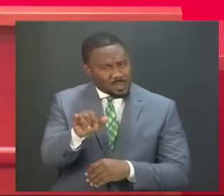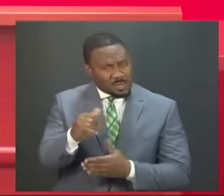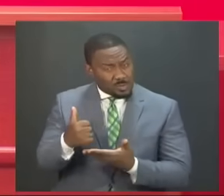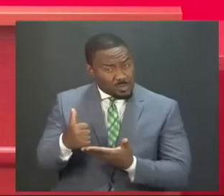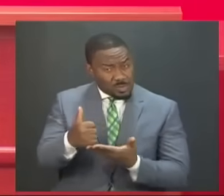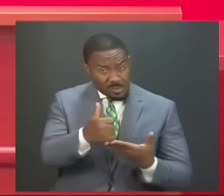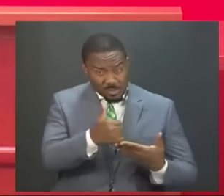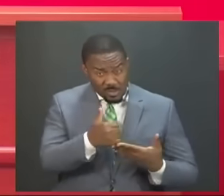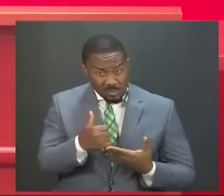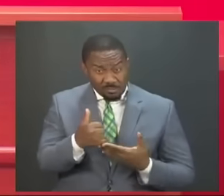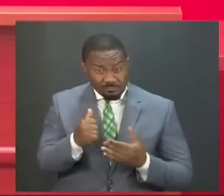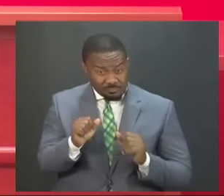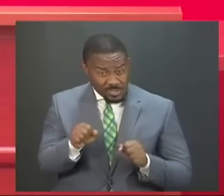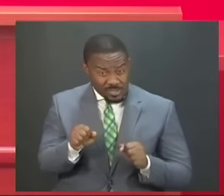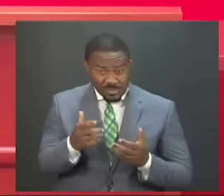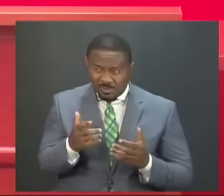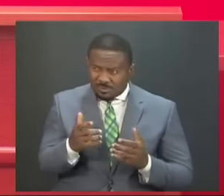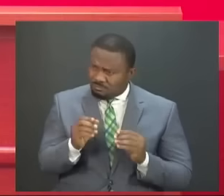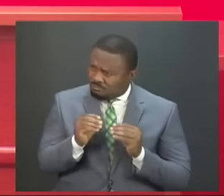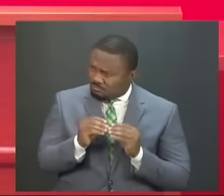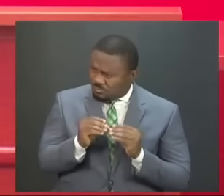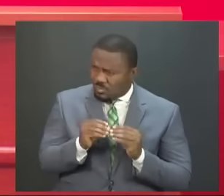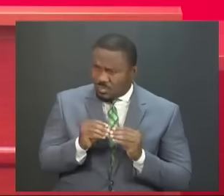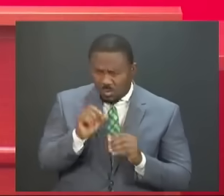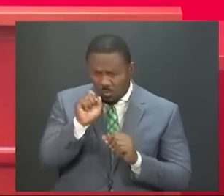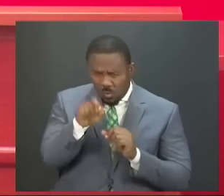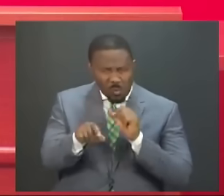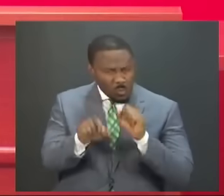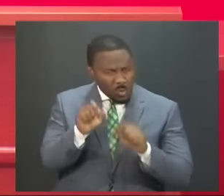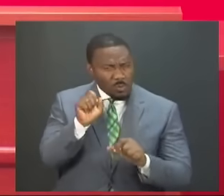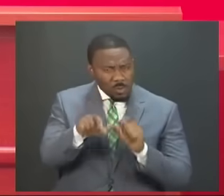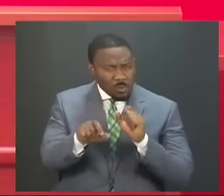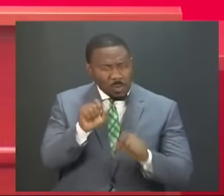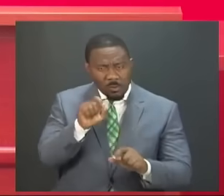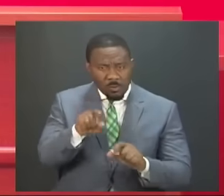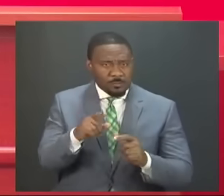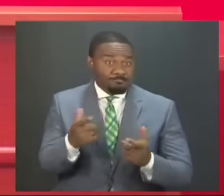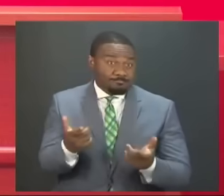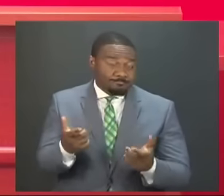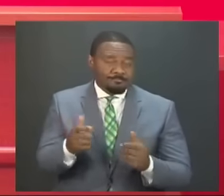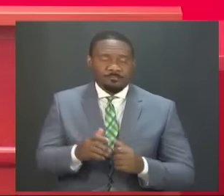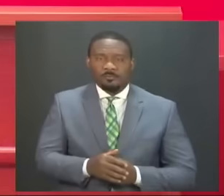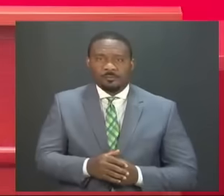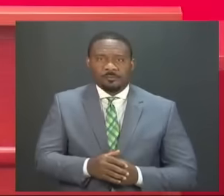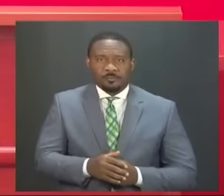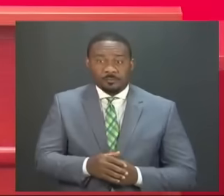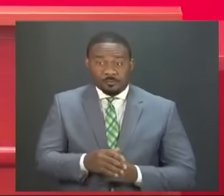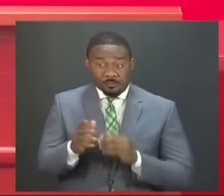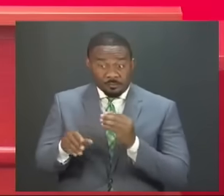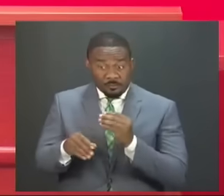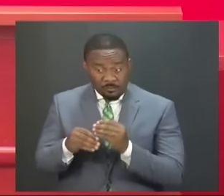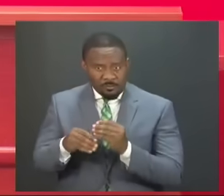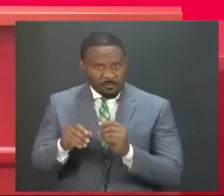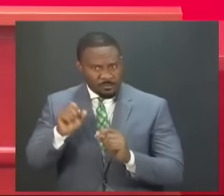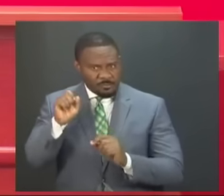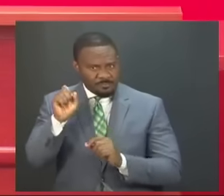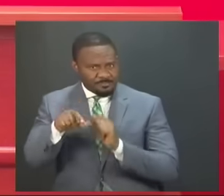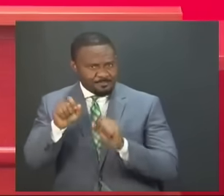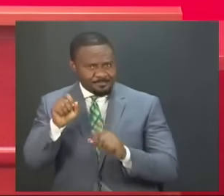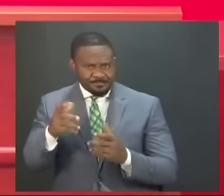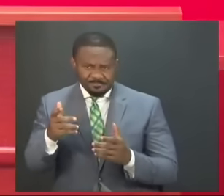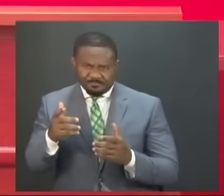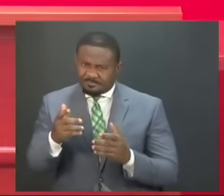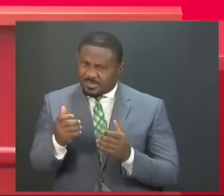to deal with so many questions within a day. Because when it comes to supplementary question, how many people do we